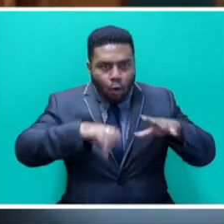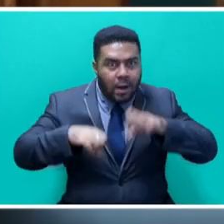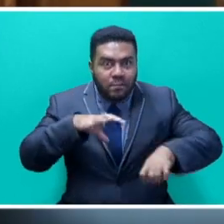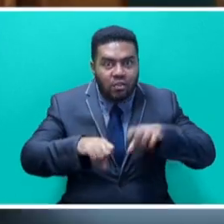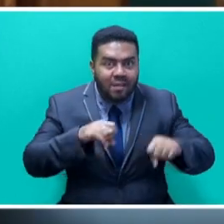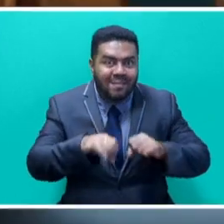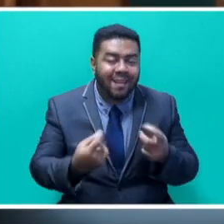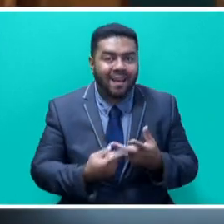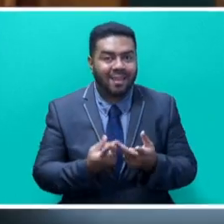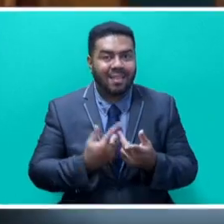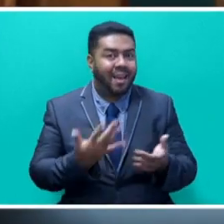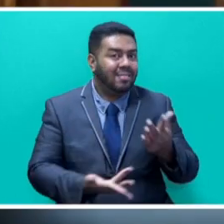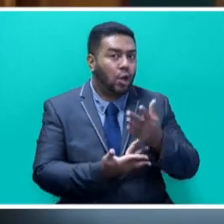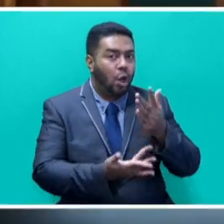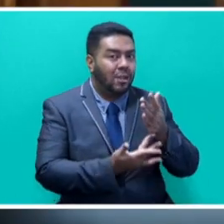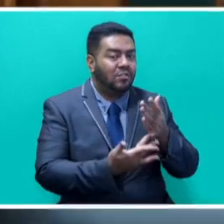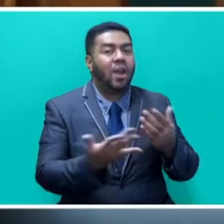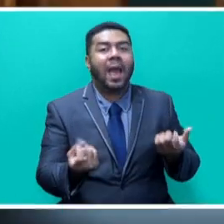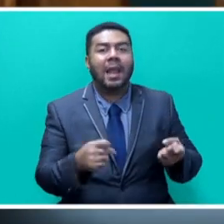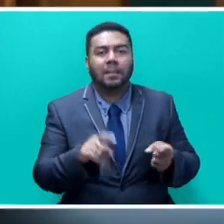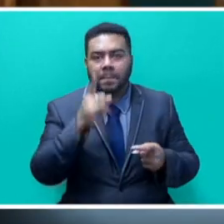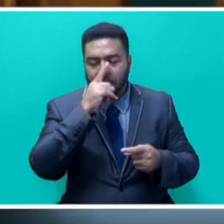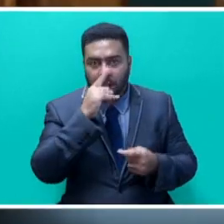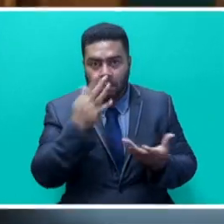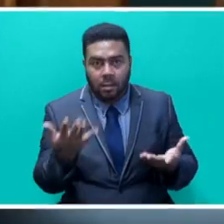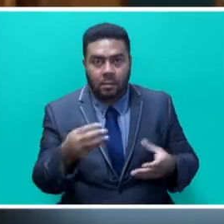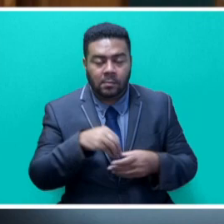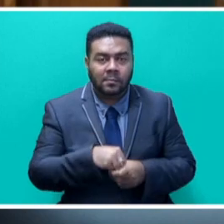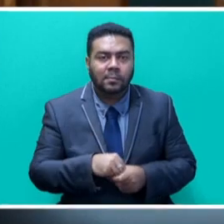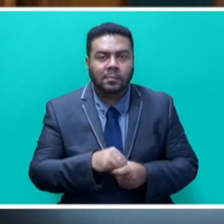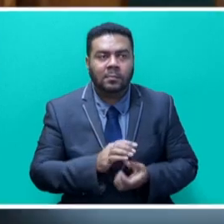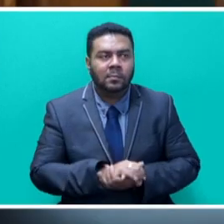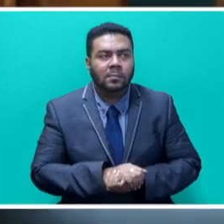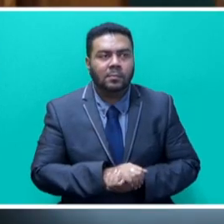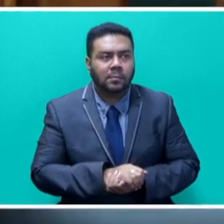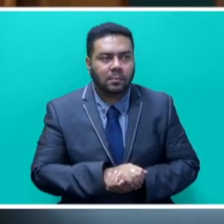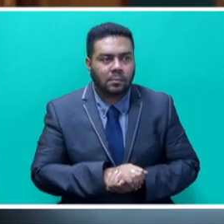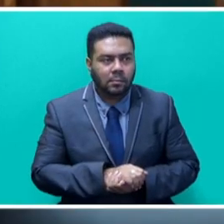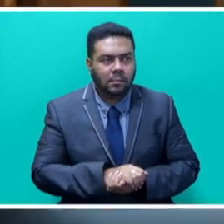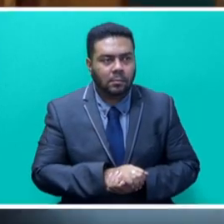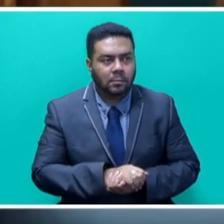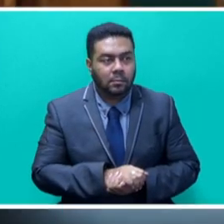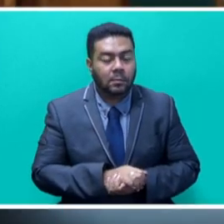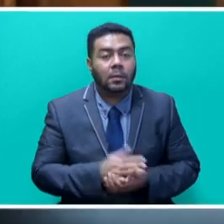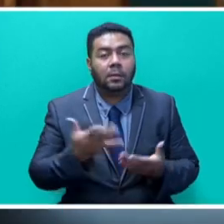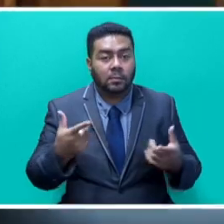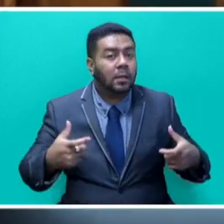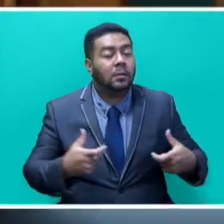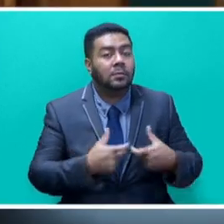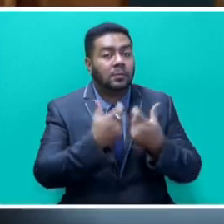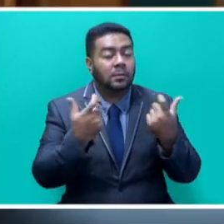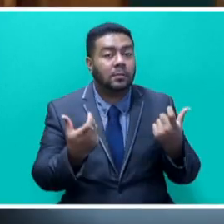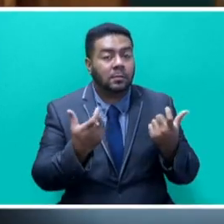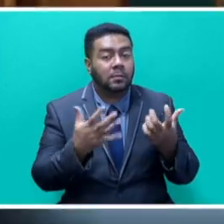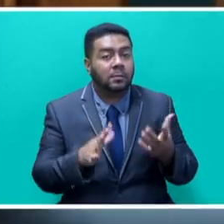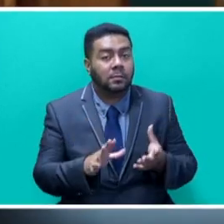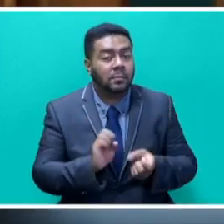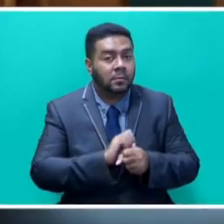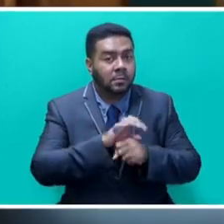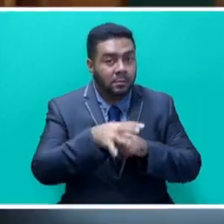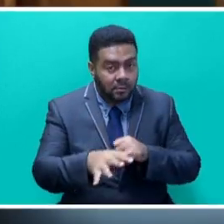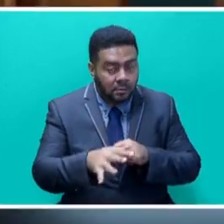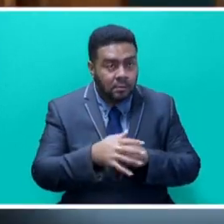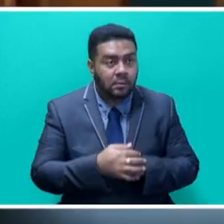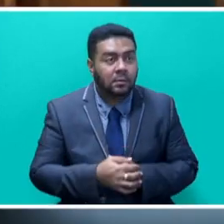in technology and its people. On top of this, Mr. Speaker, despite the challenges of COVID-19,